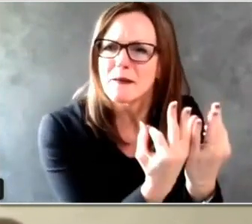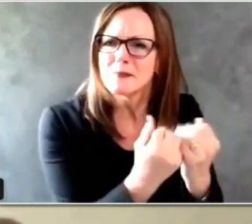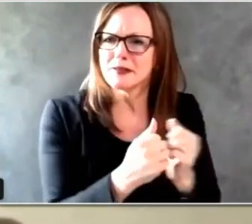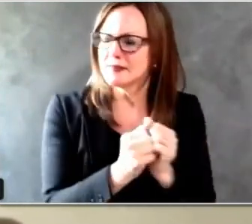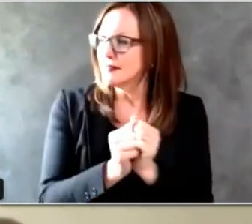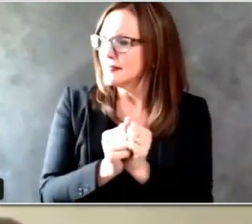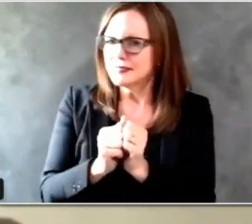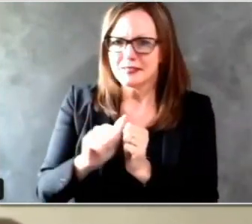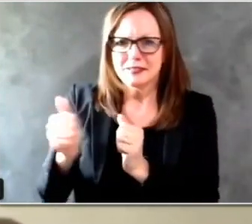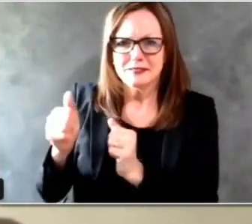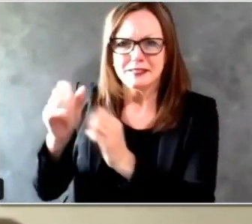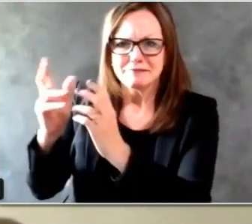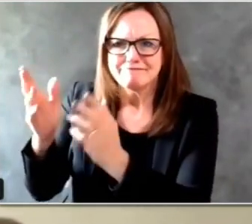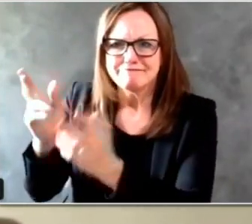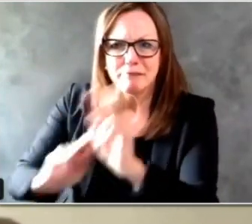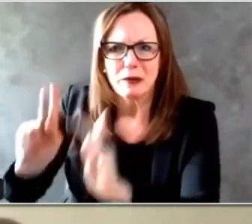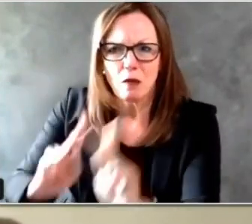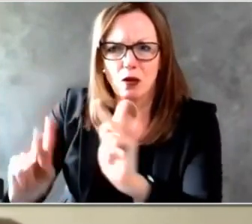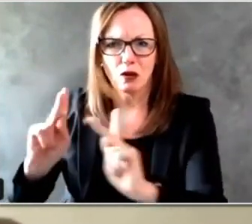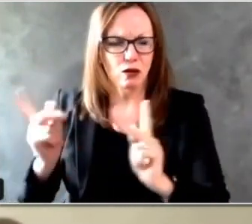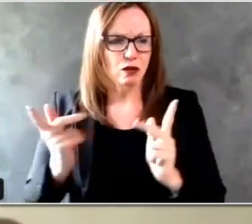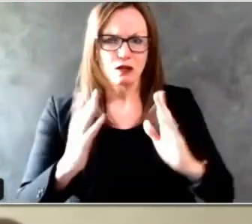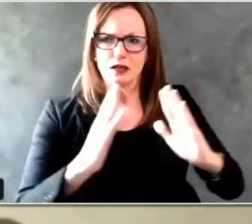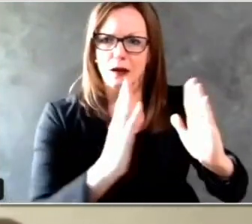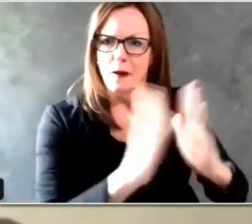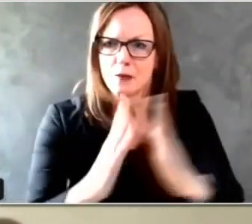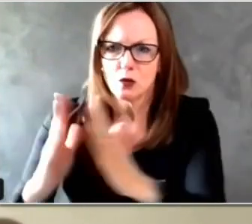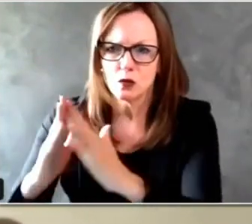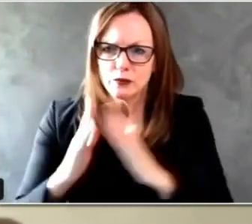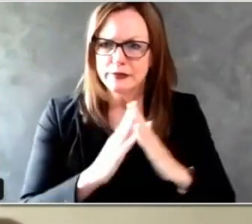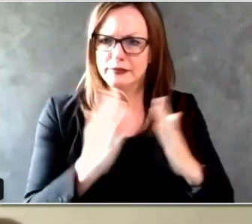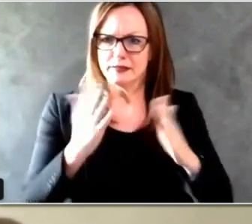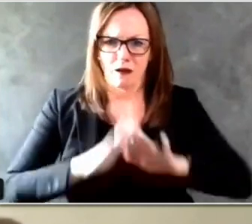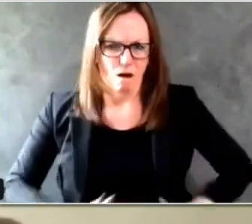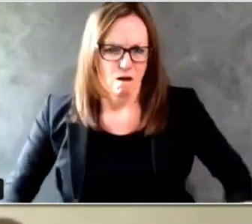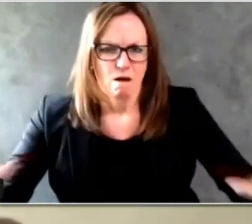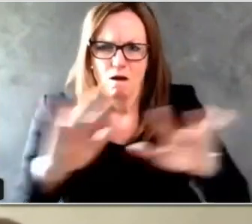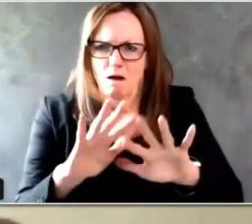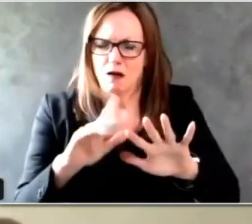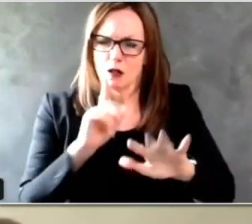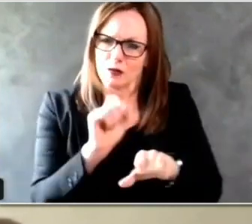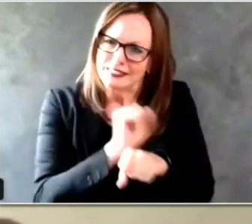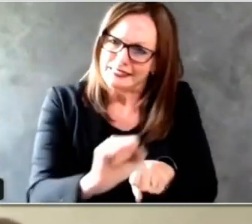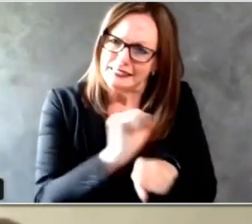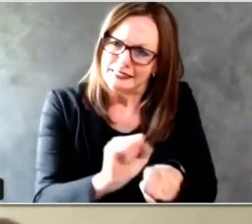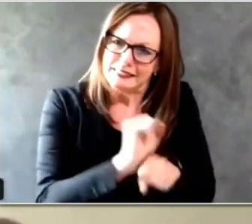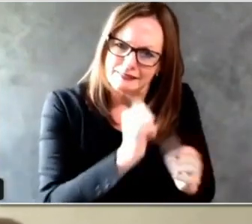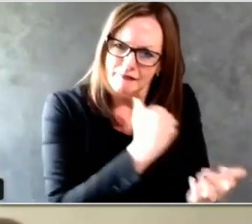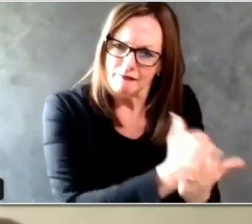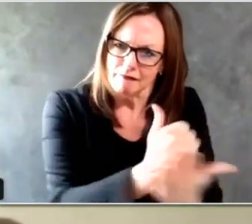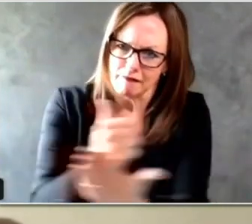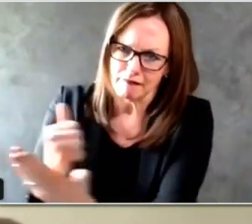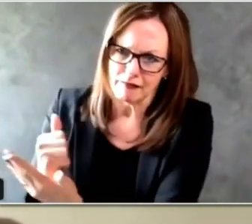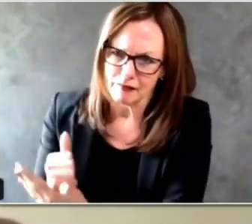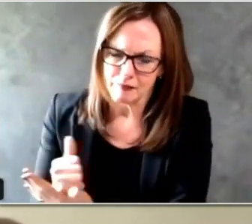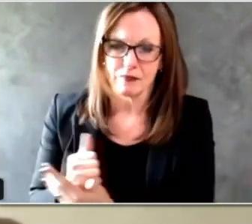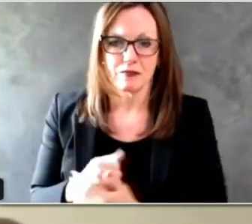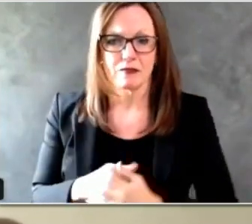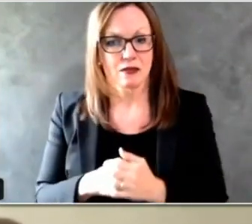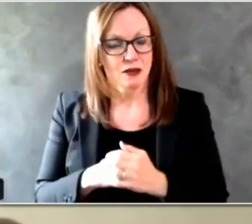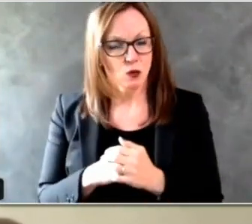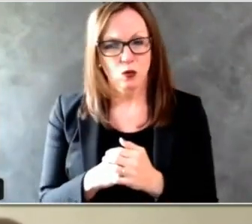frankly, our state has asked a lot of our Wisconsin National Guard, and our troops have risen to the challenge in every sense of the